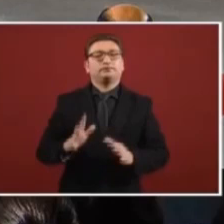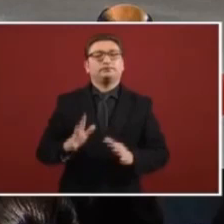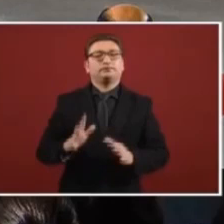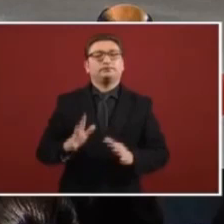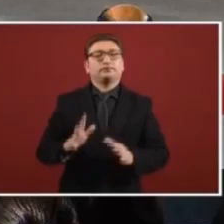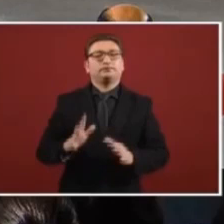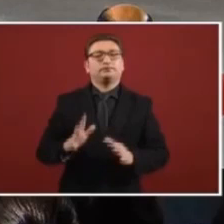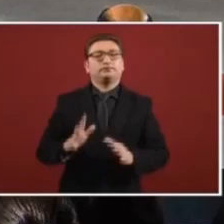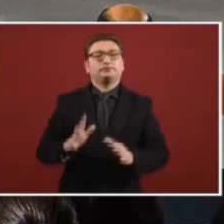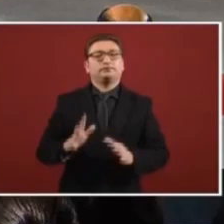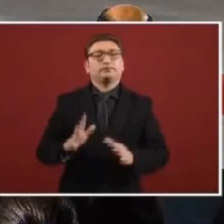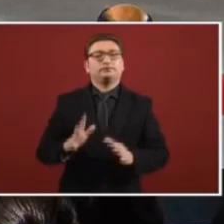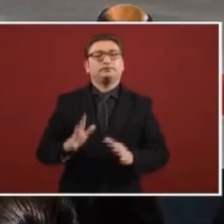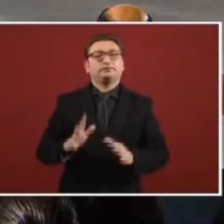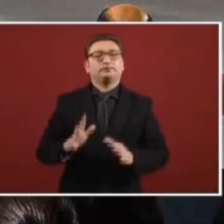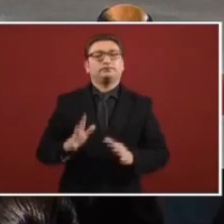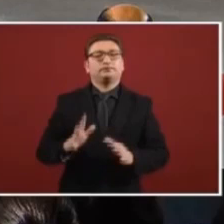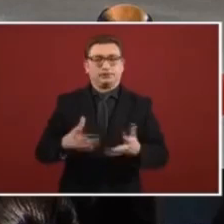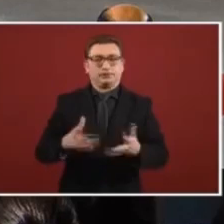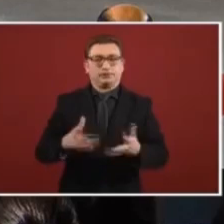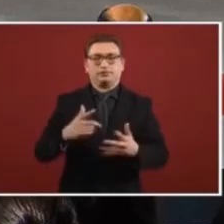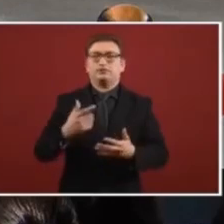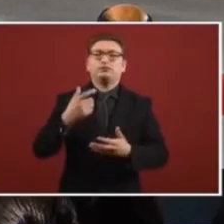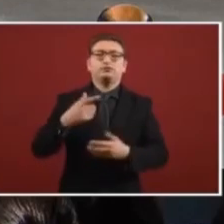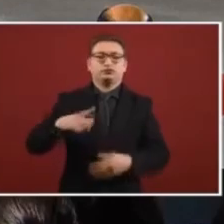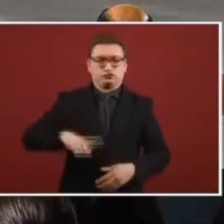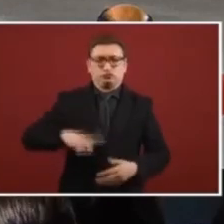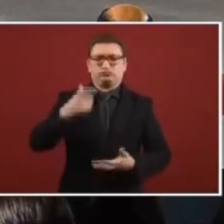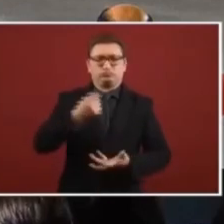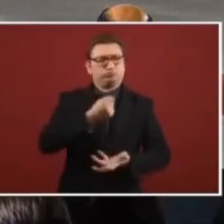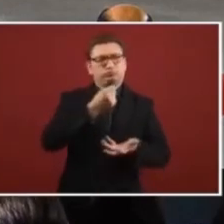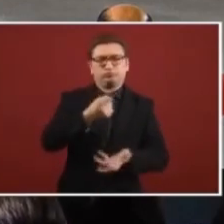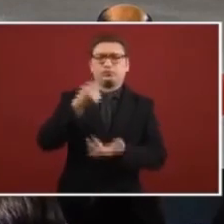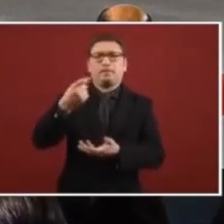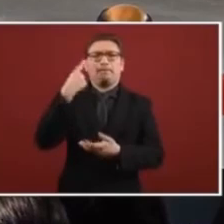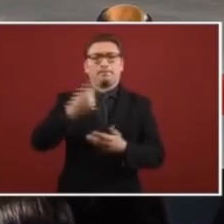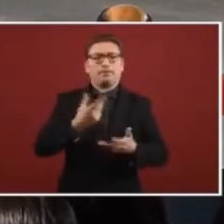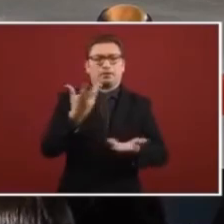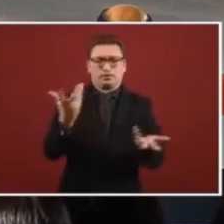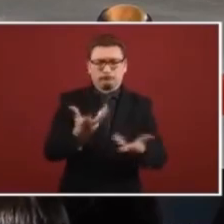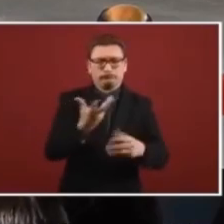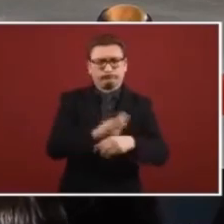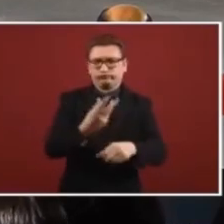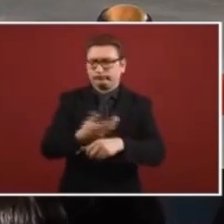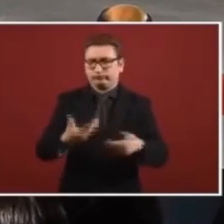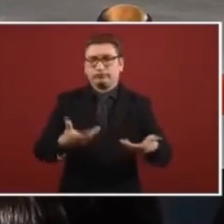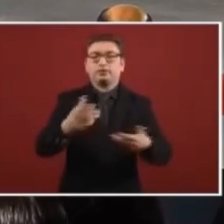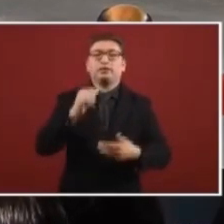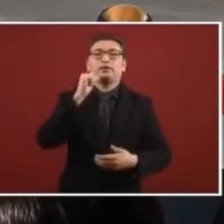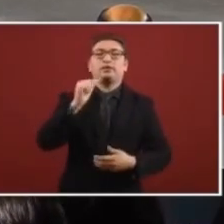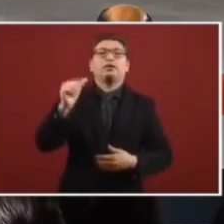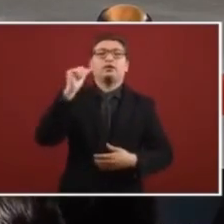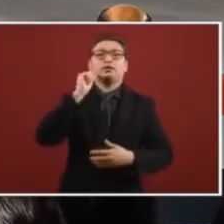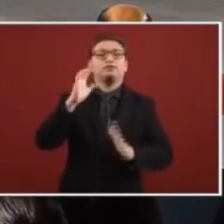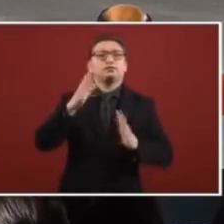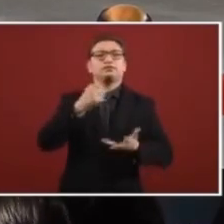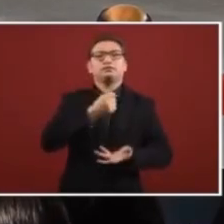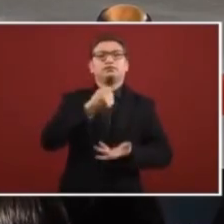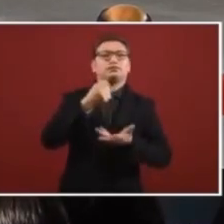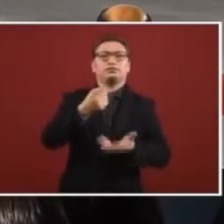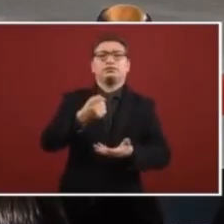are already dispensing the funds. Ayer ya me entregaron el